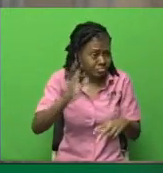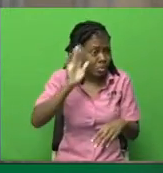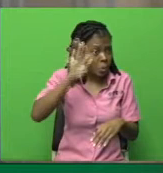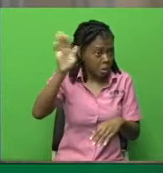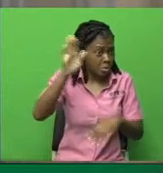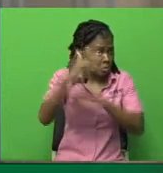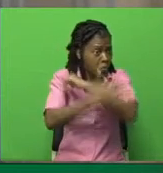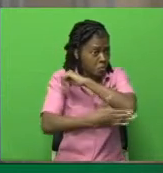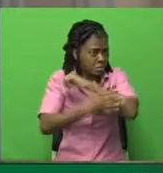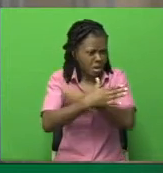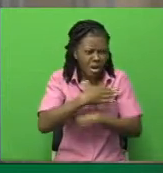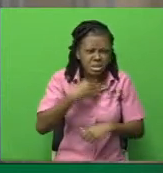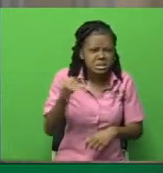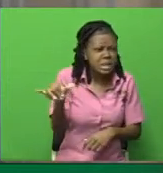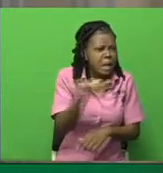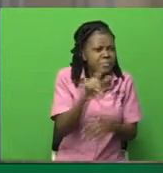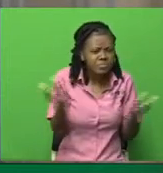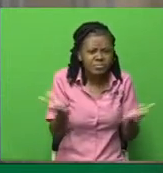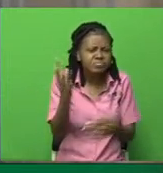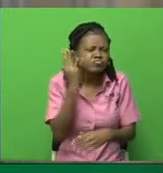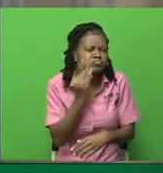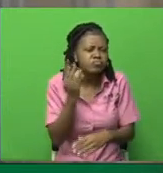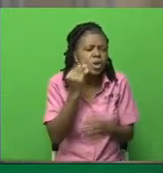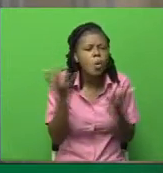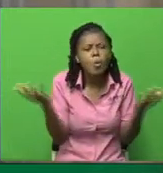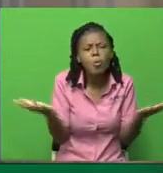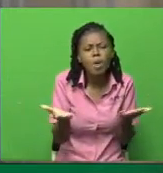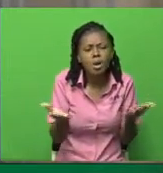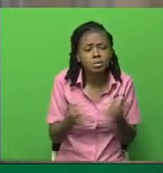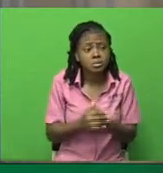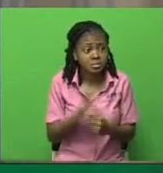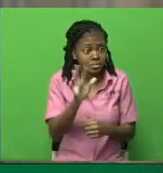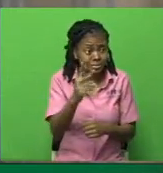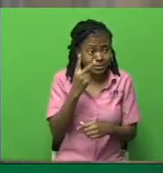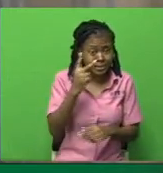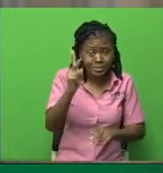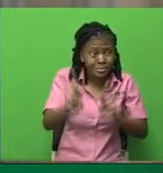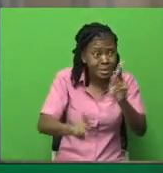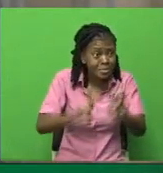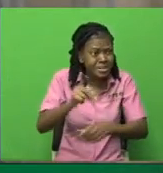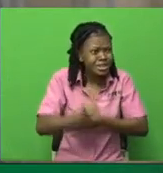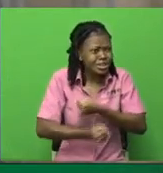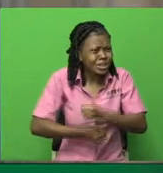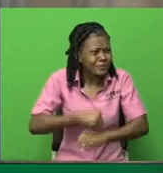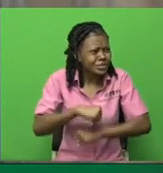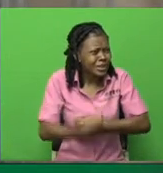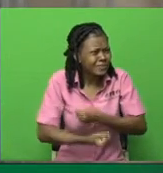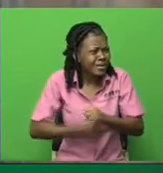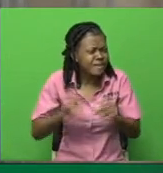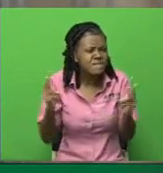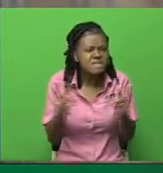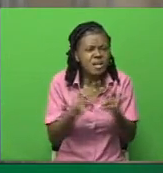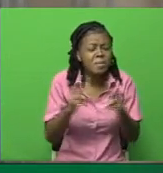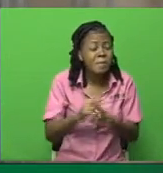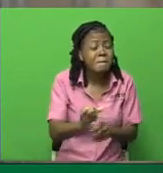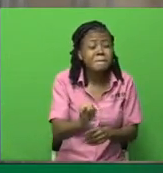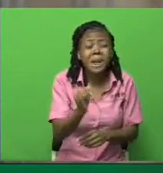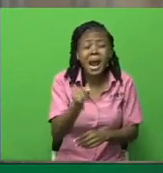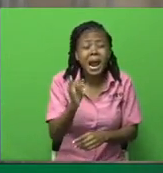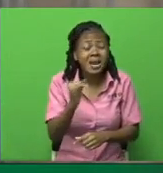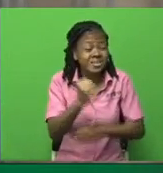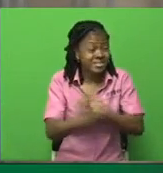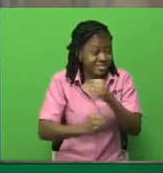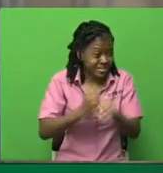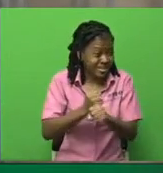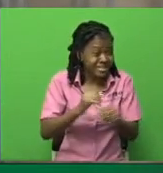own experiences all these reported citizens are suffering very badly so for seven years this